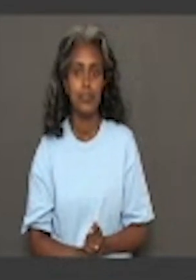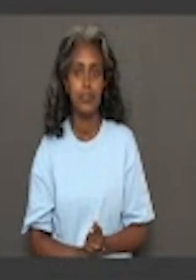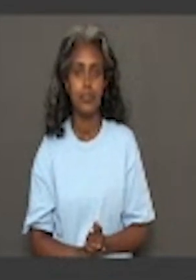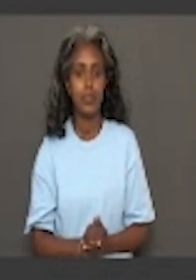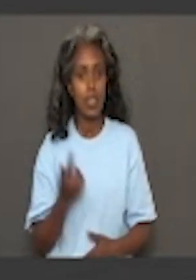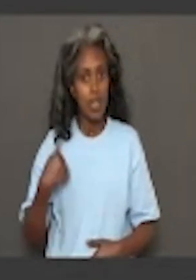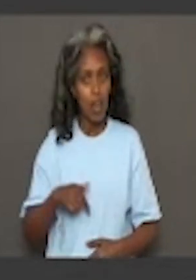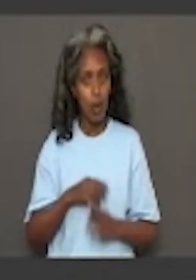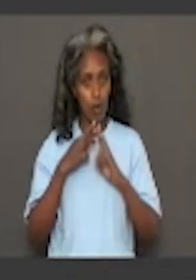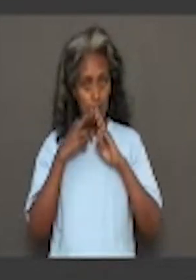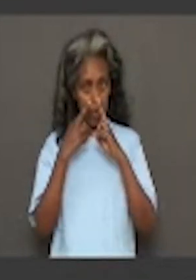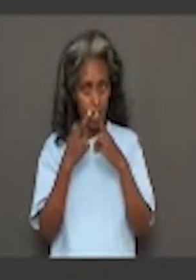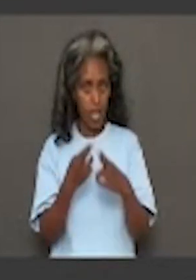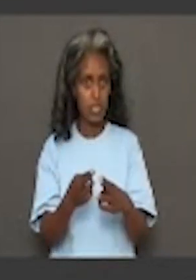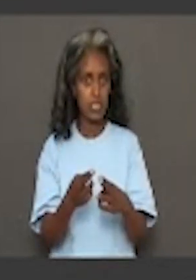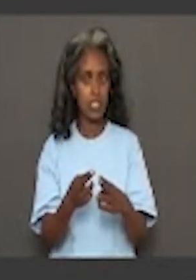990.